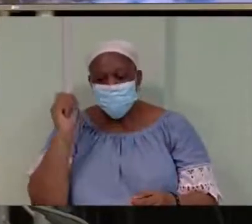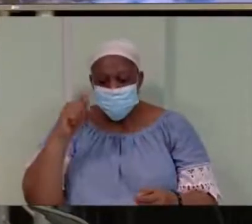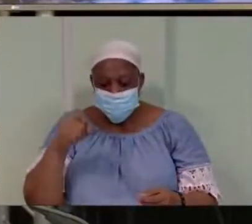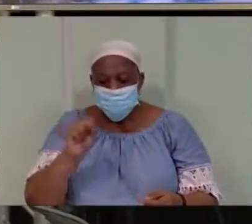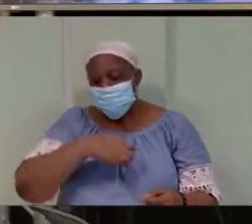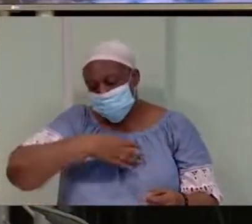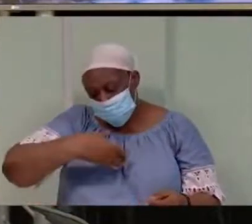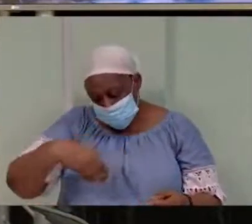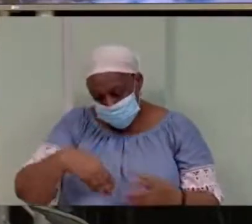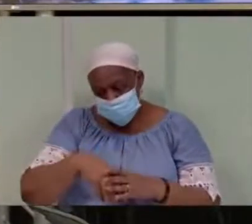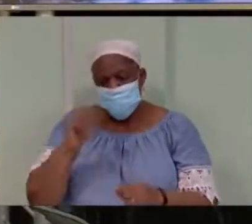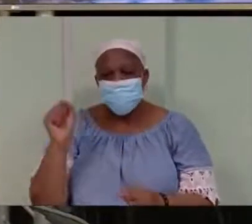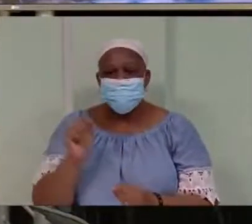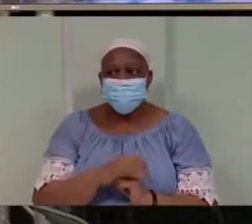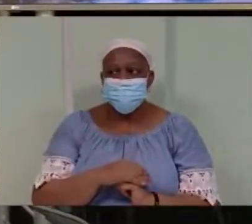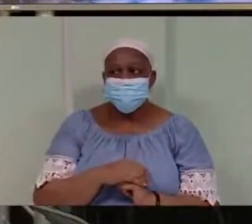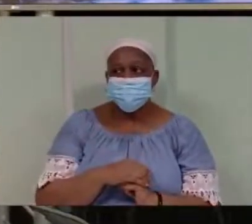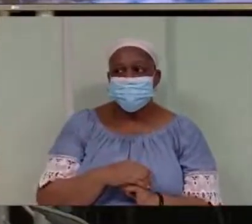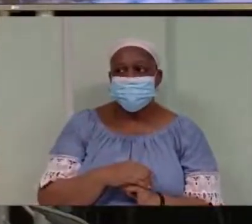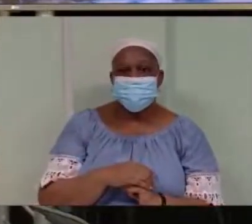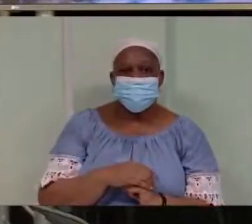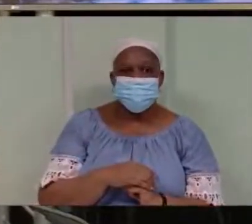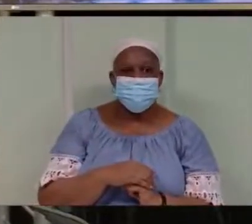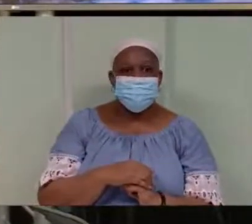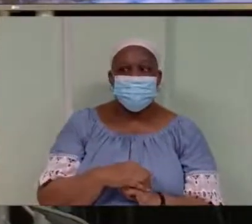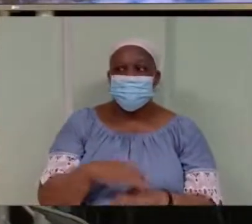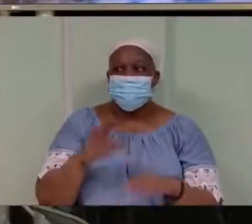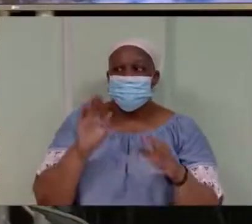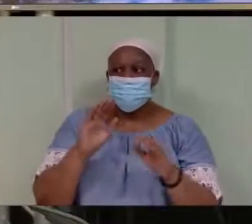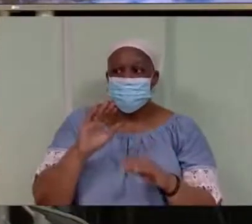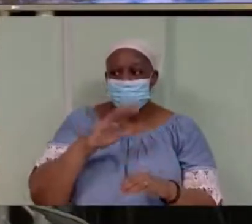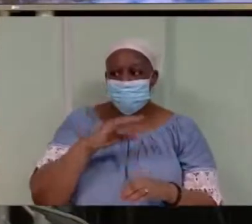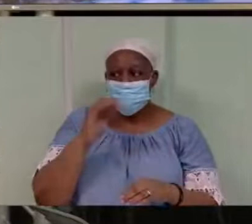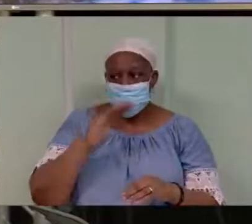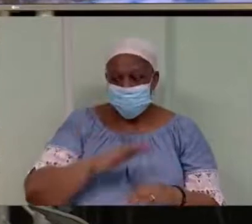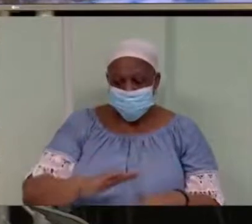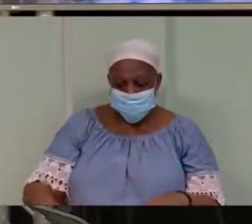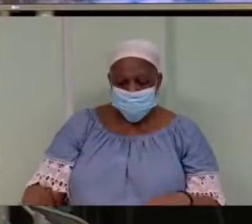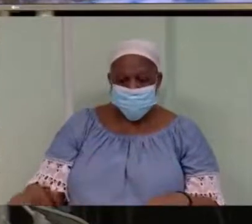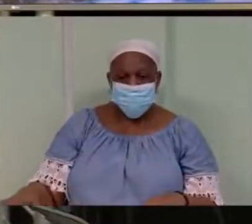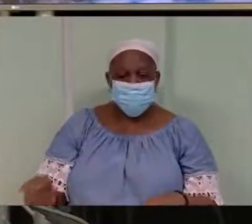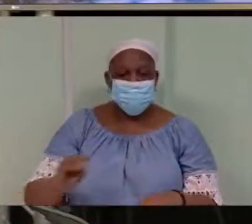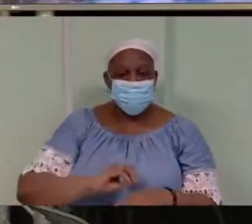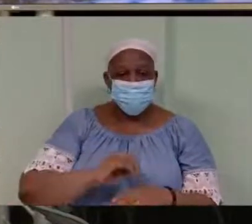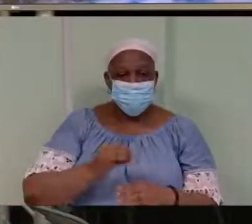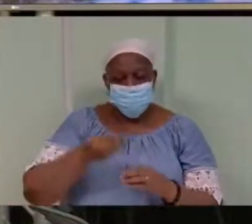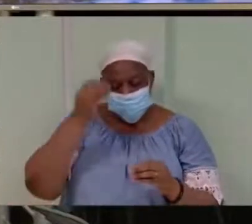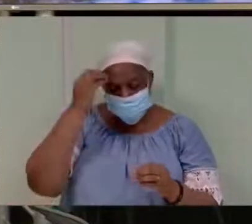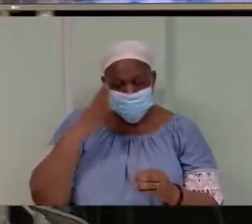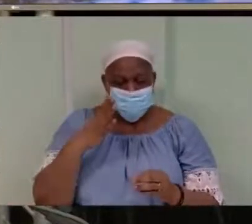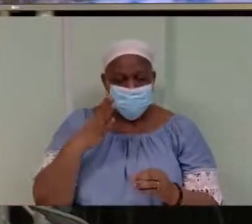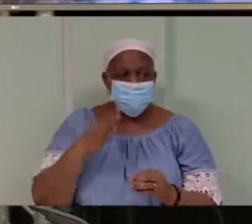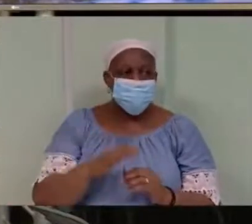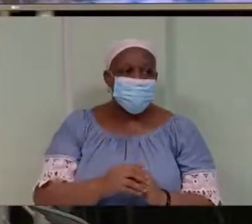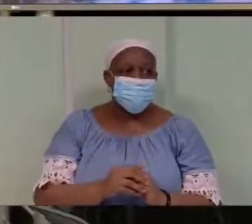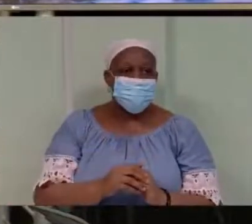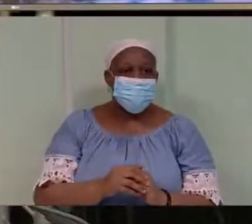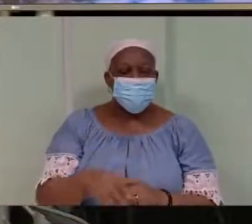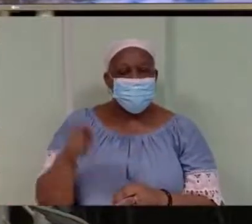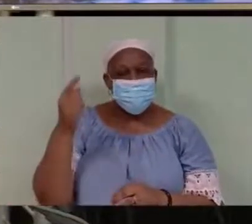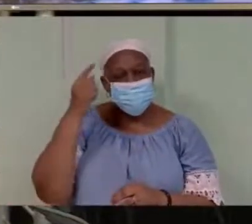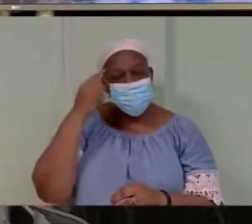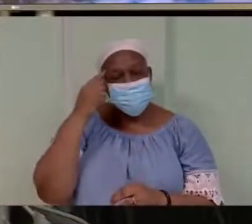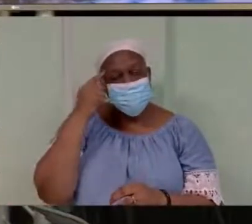restrictions 1. a child or staff member who is sent home because of suspicious